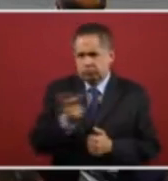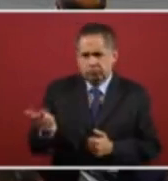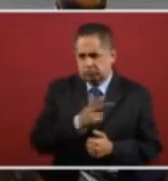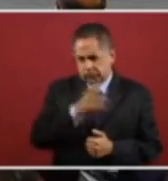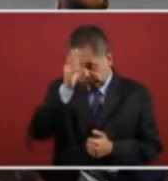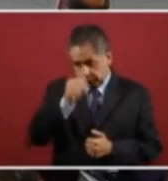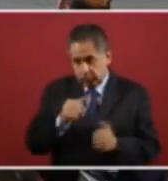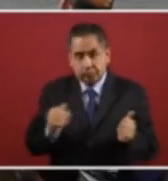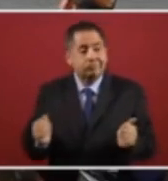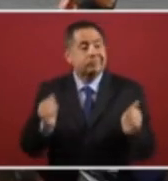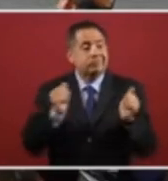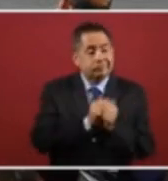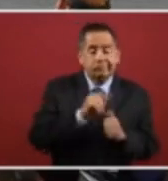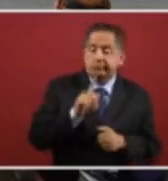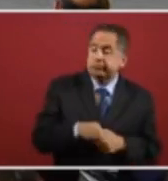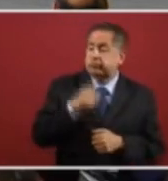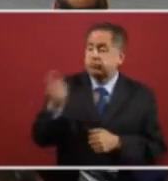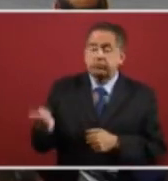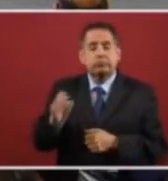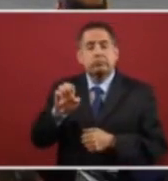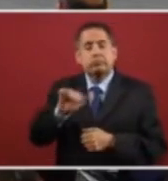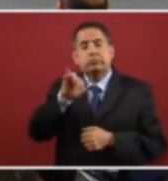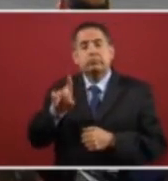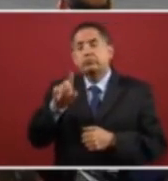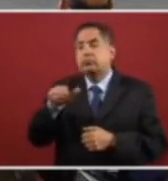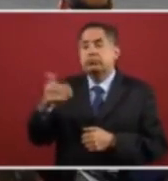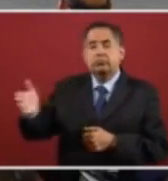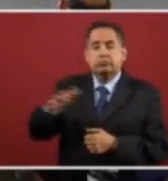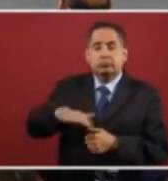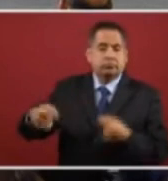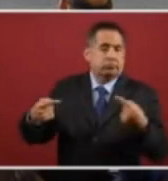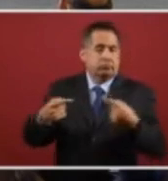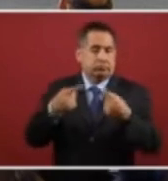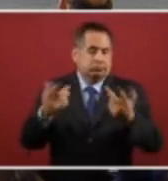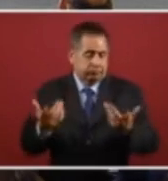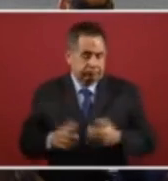There is understanding, and these